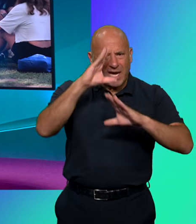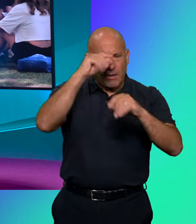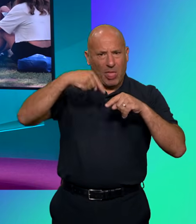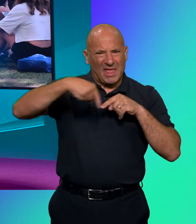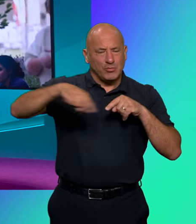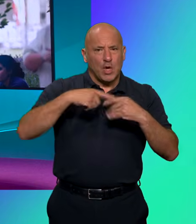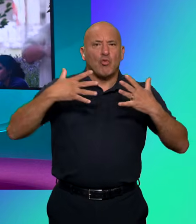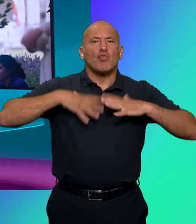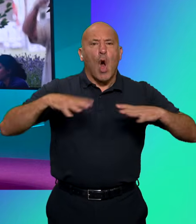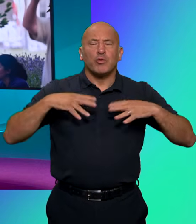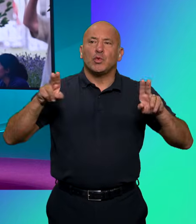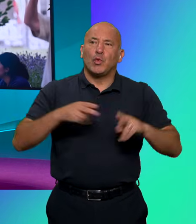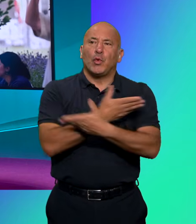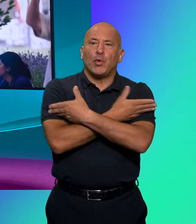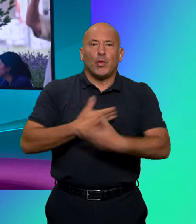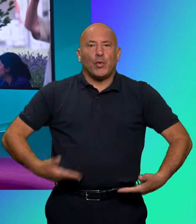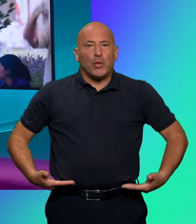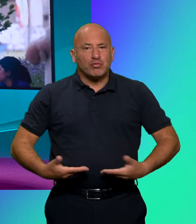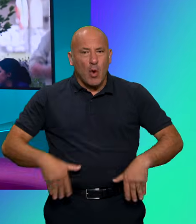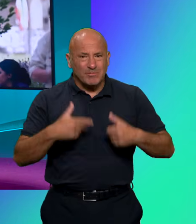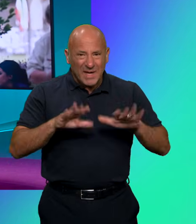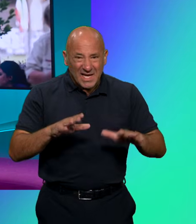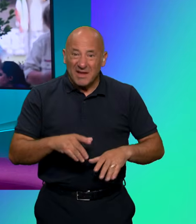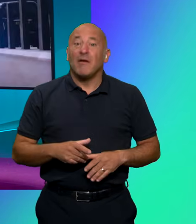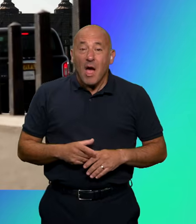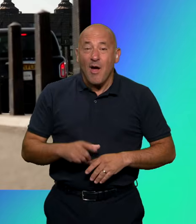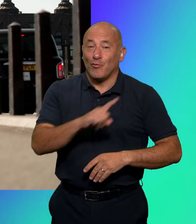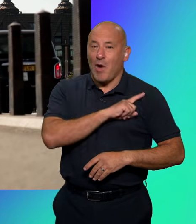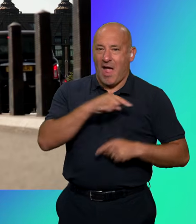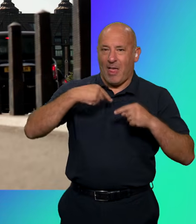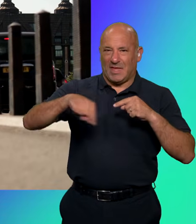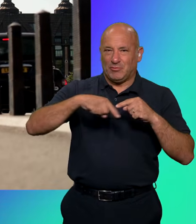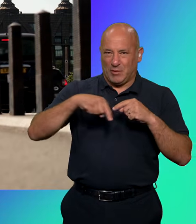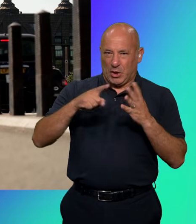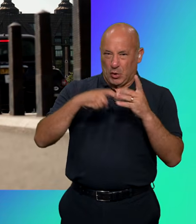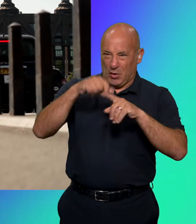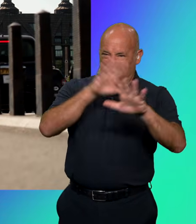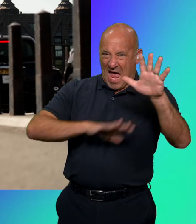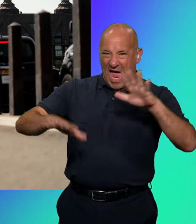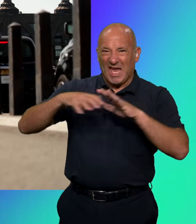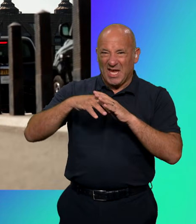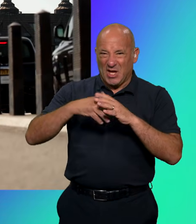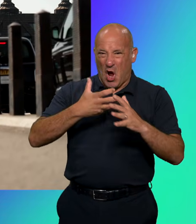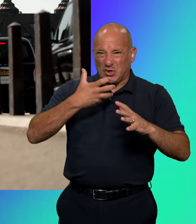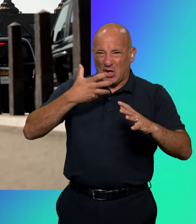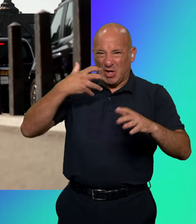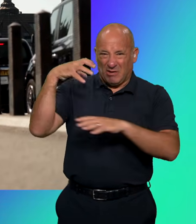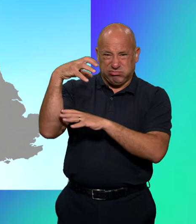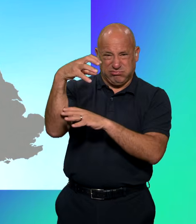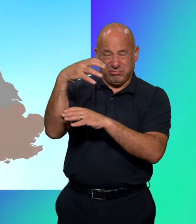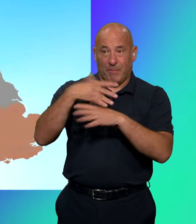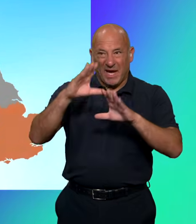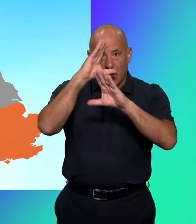been told you can wear cooler clothes this week? Well, if you have, that's because things are hotting up in the UK. There are amber